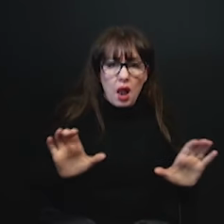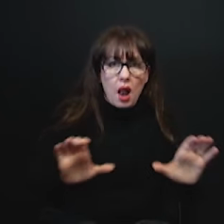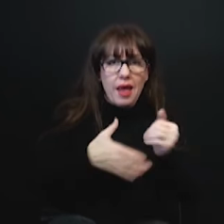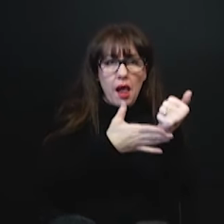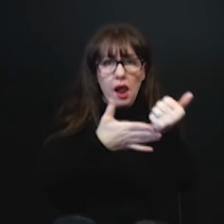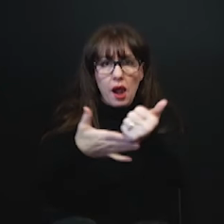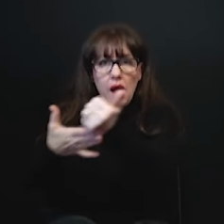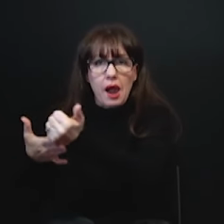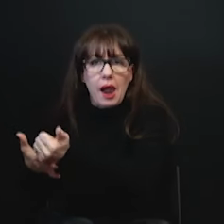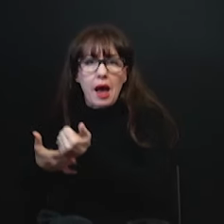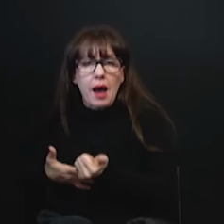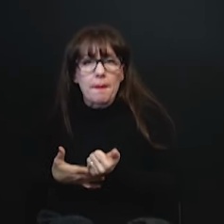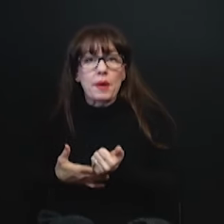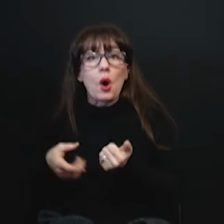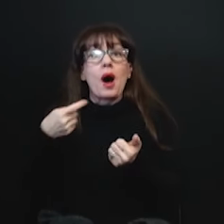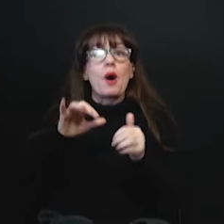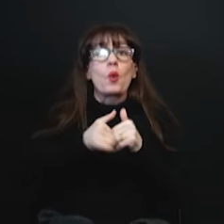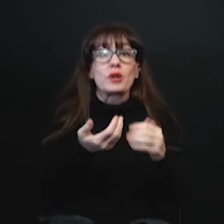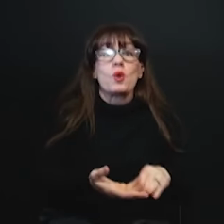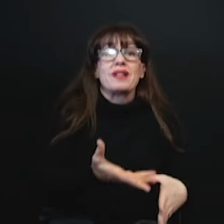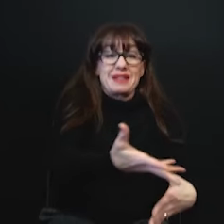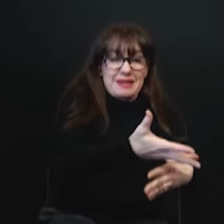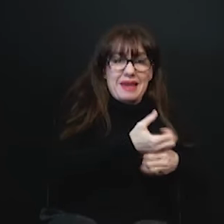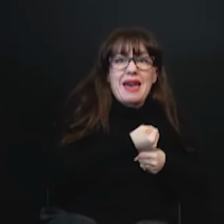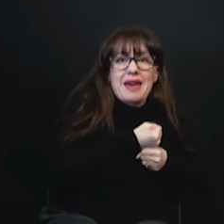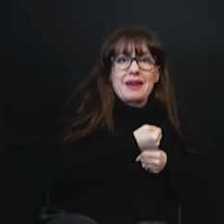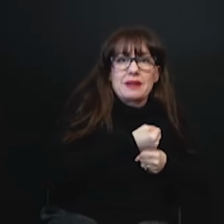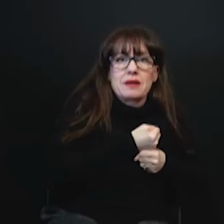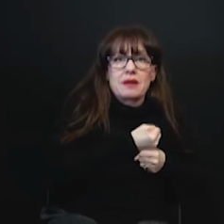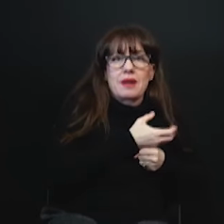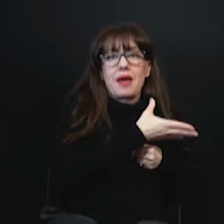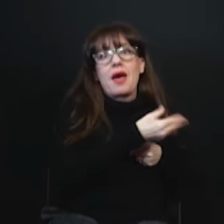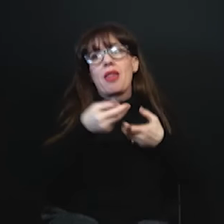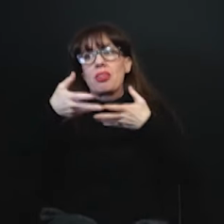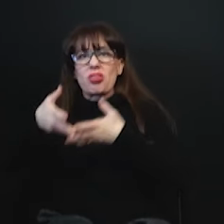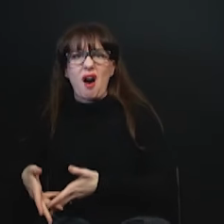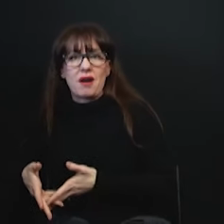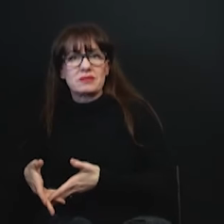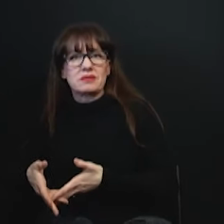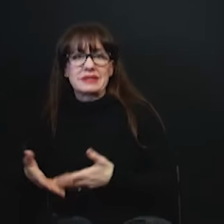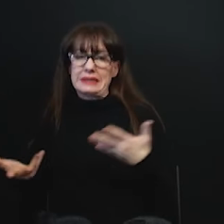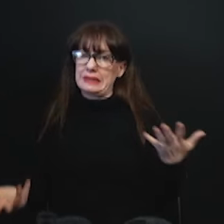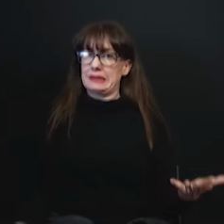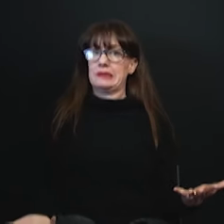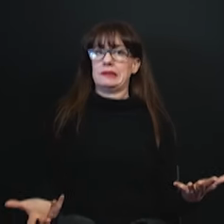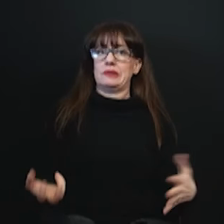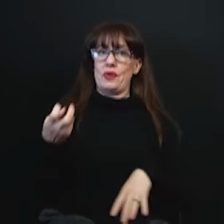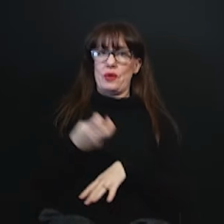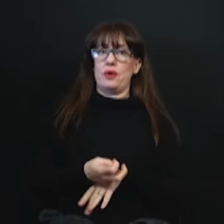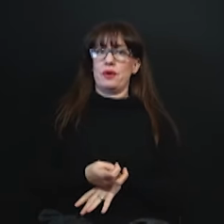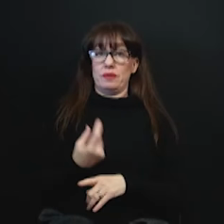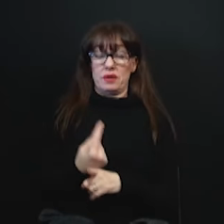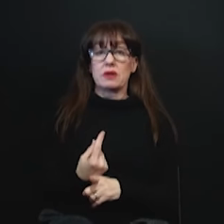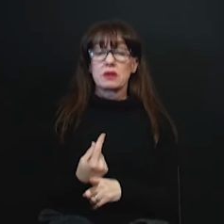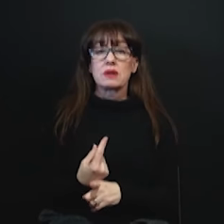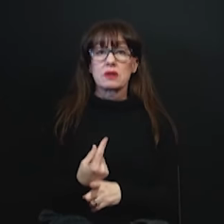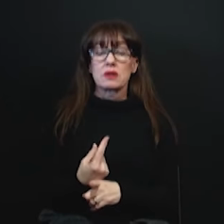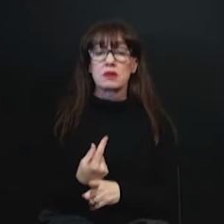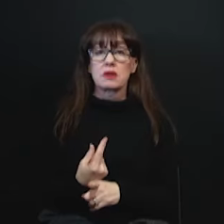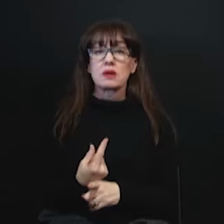people understand what is going to be gained, not just lost. Easier said than done. But